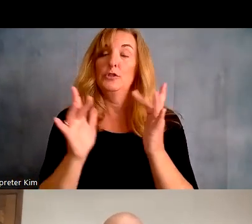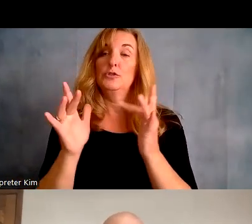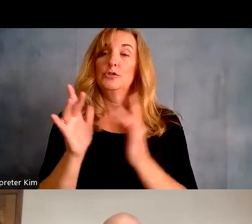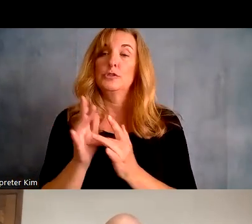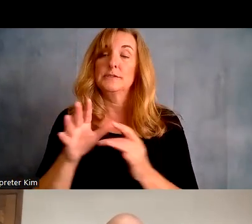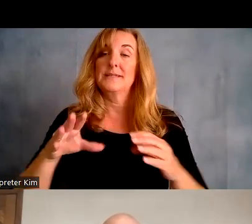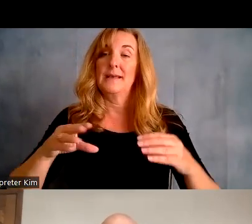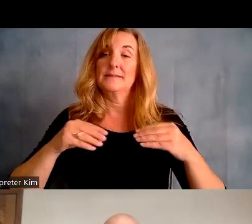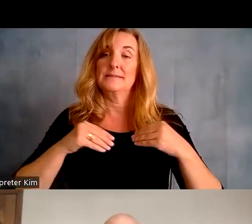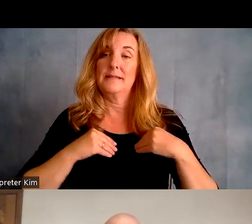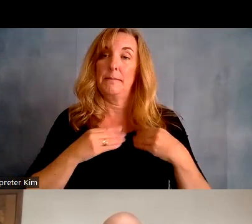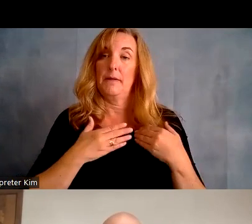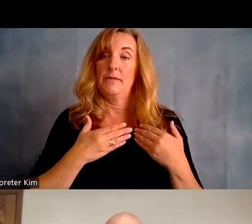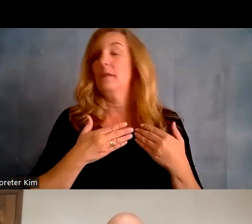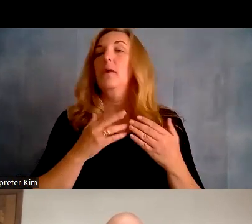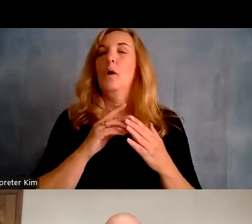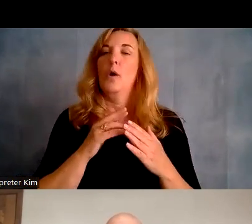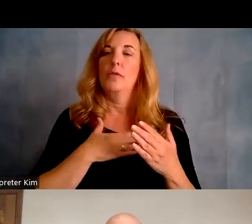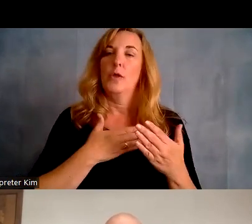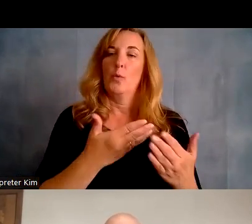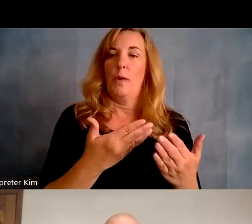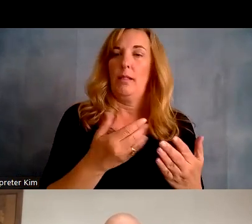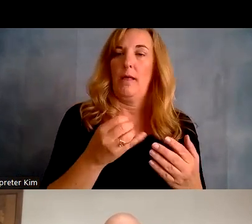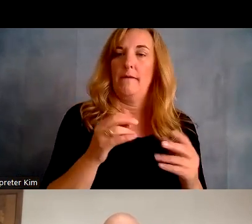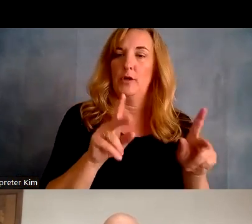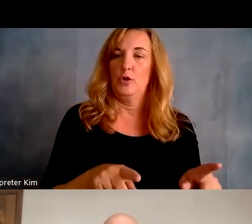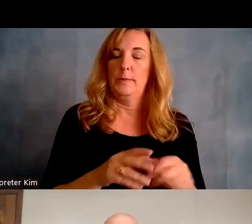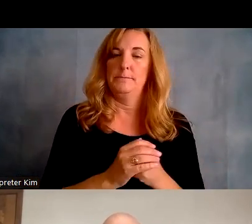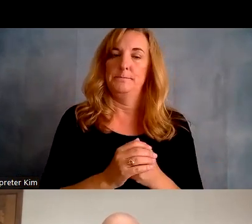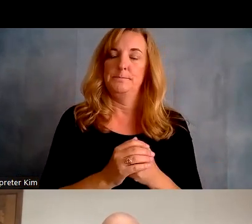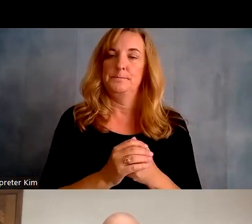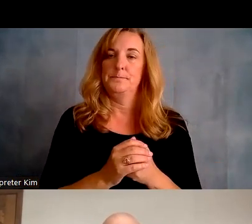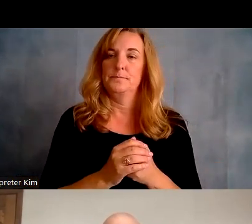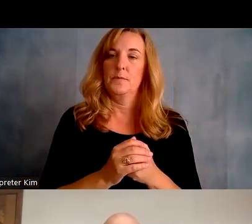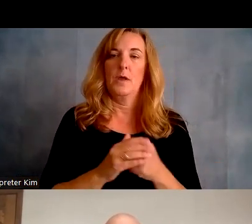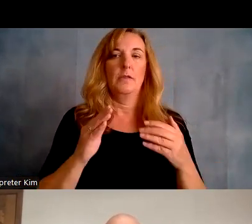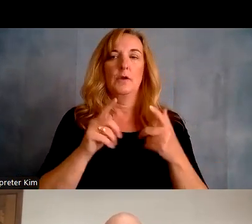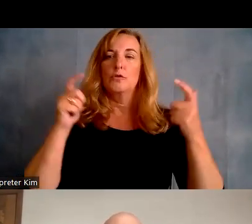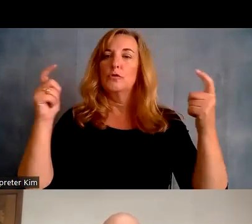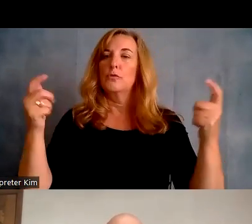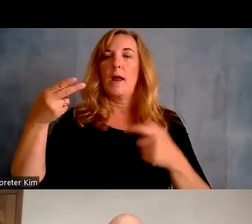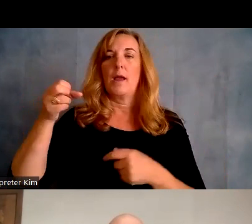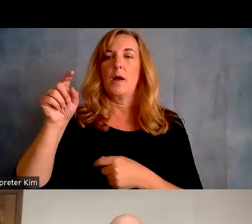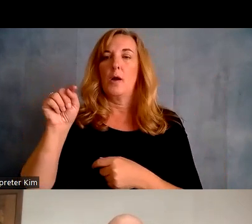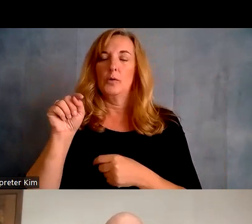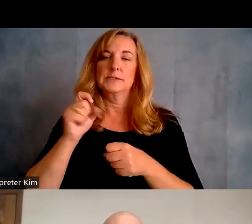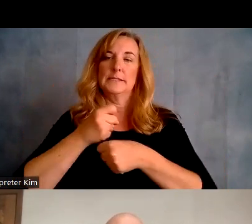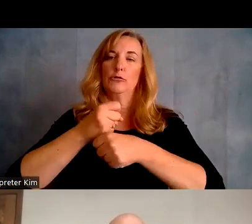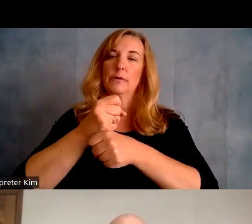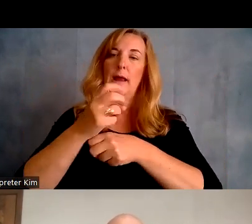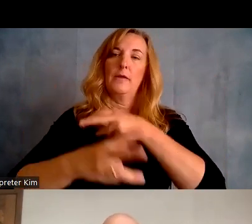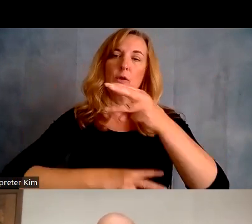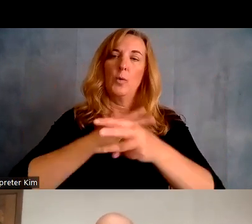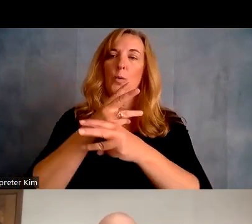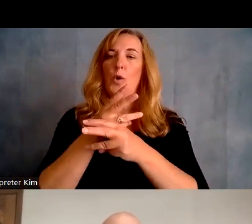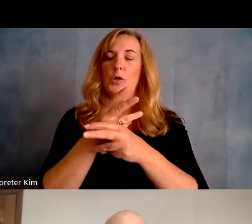Mary. God accepts the womb of a human. The great host who created the world that hosts